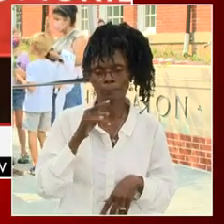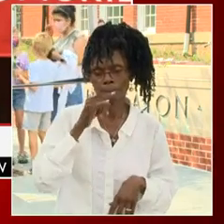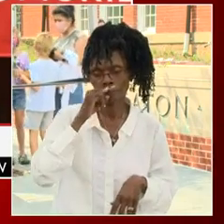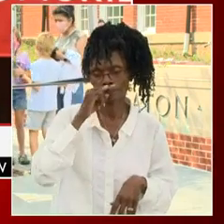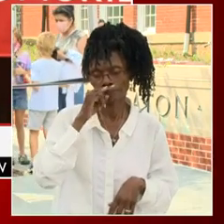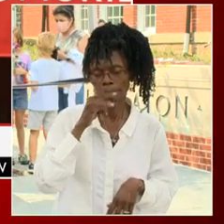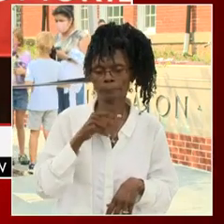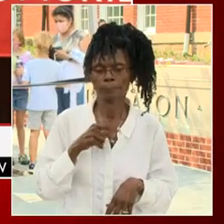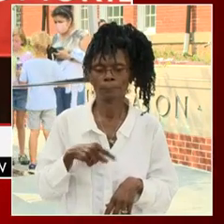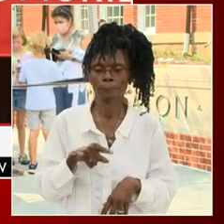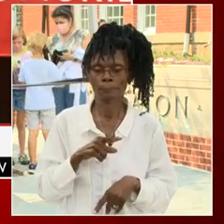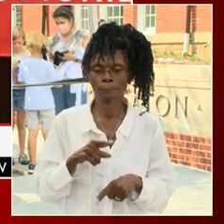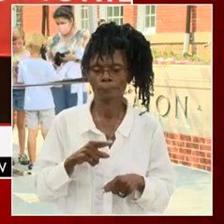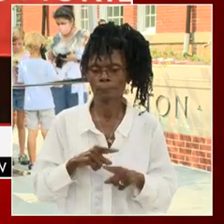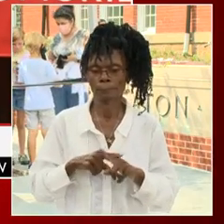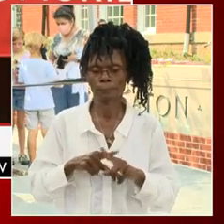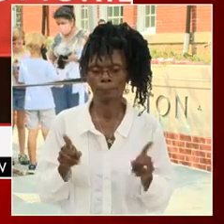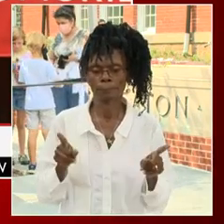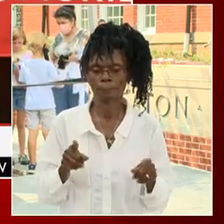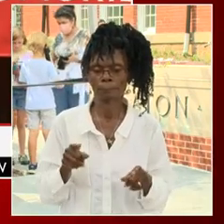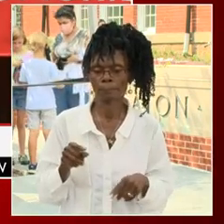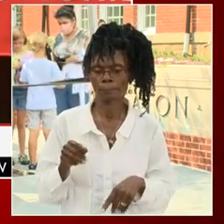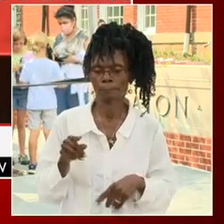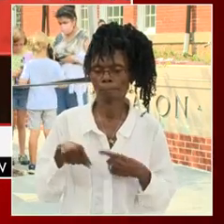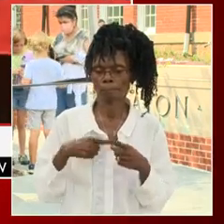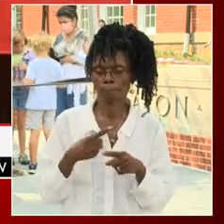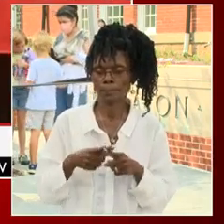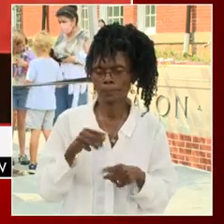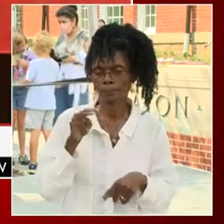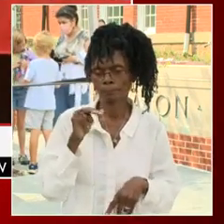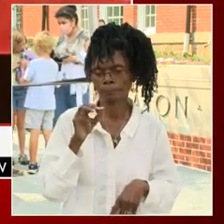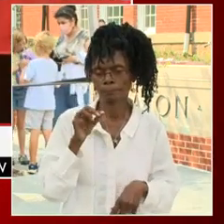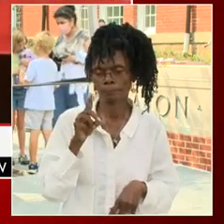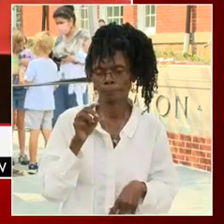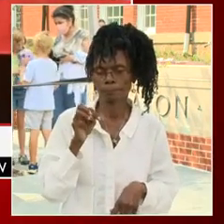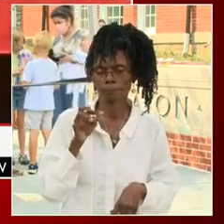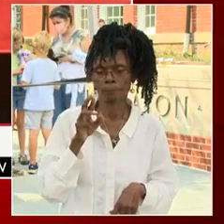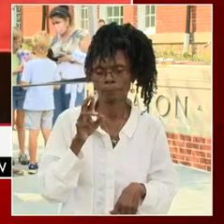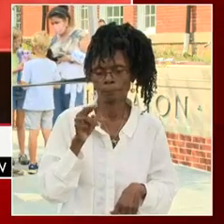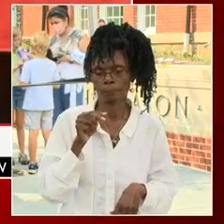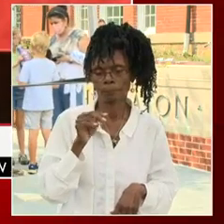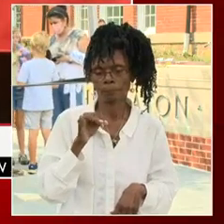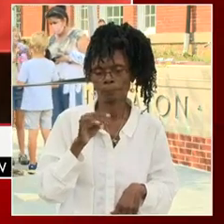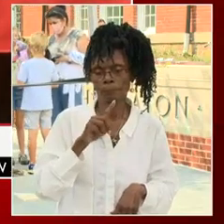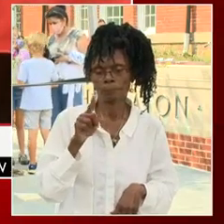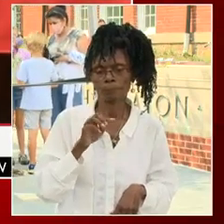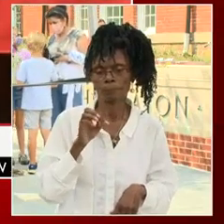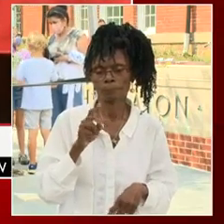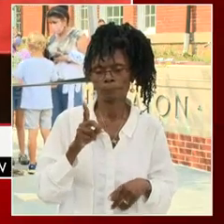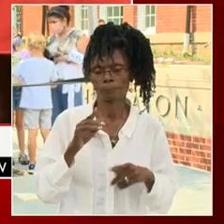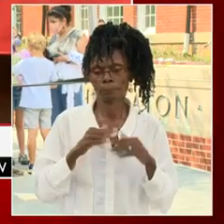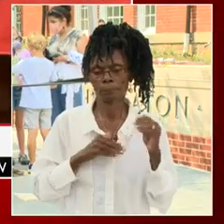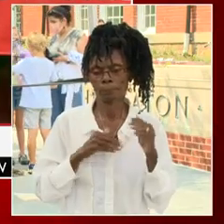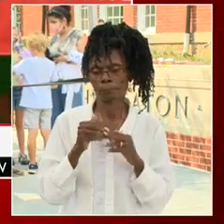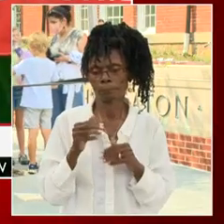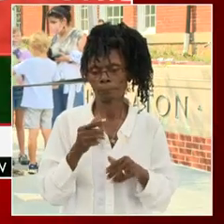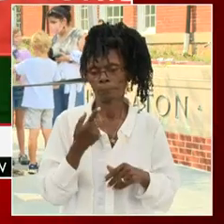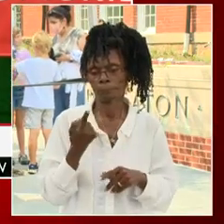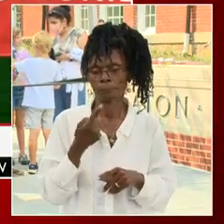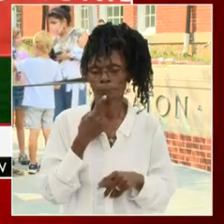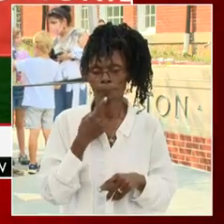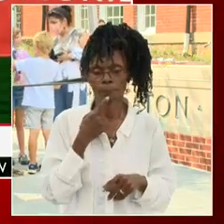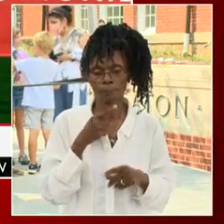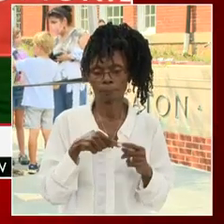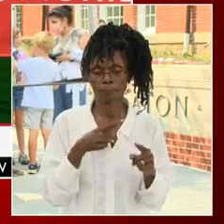building, and that is it says something to our staff, our teachers, and our students that we value you. We